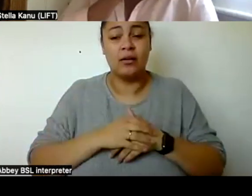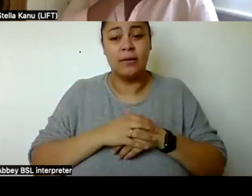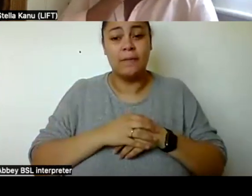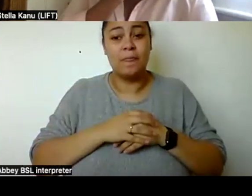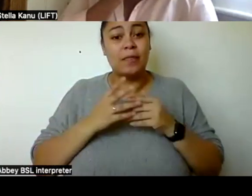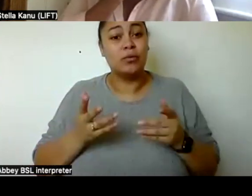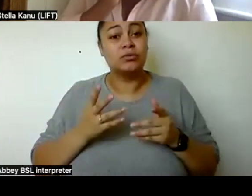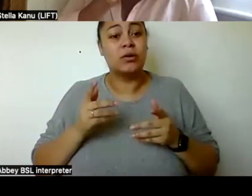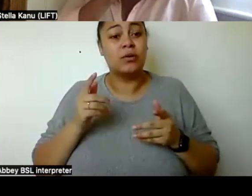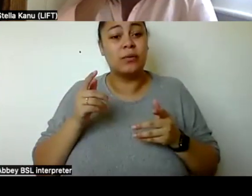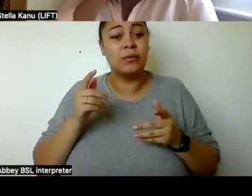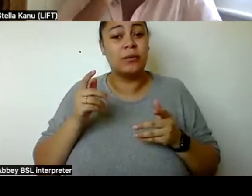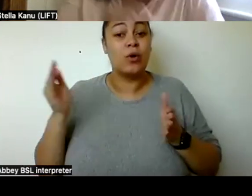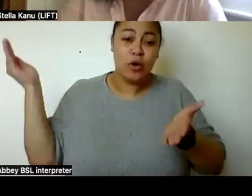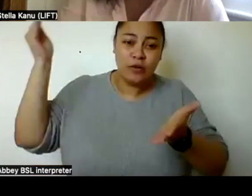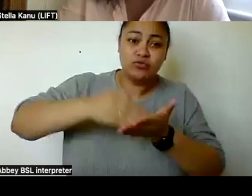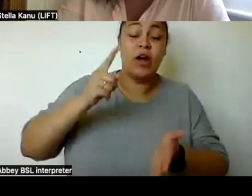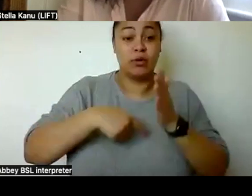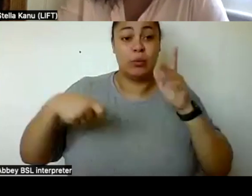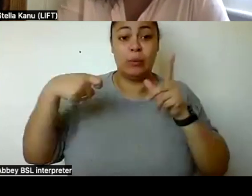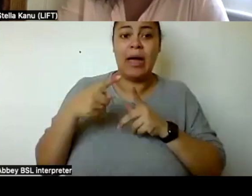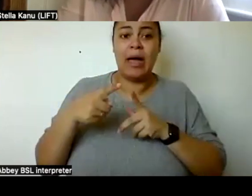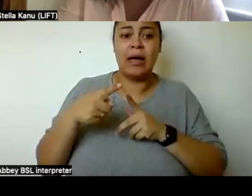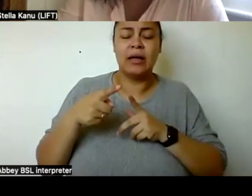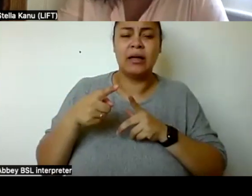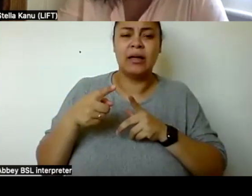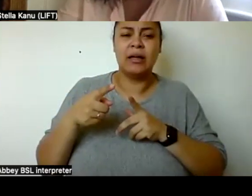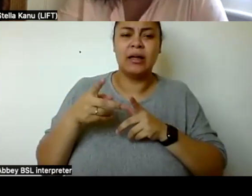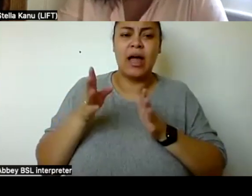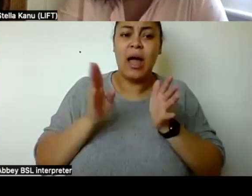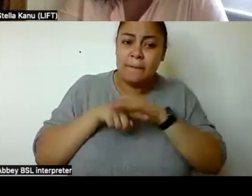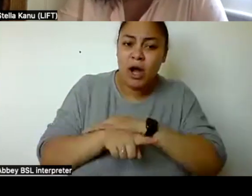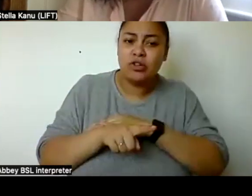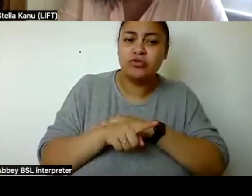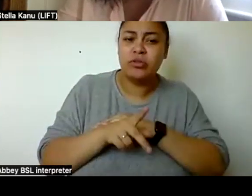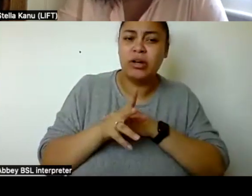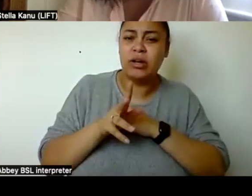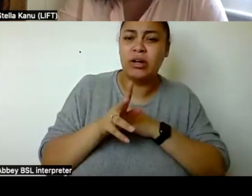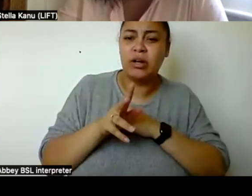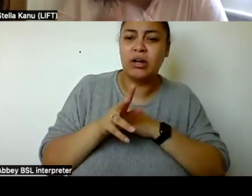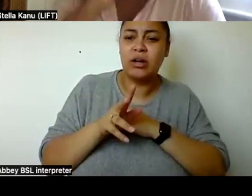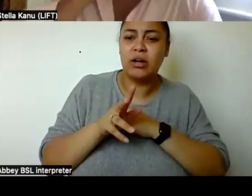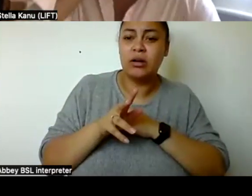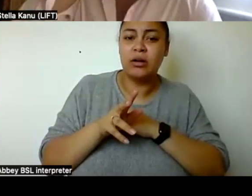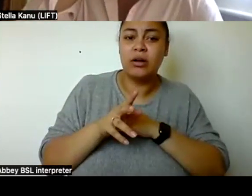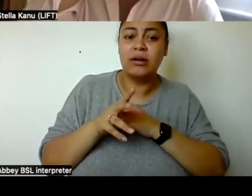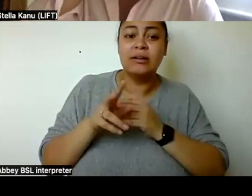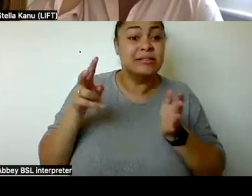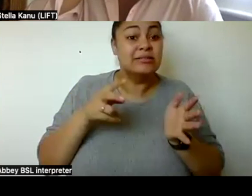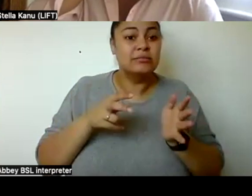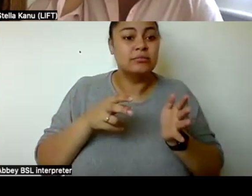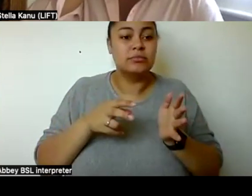also those who've arrived in the UK and have a migrant or a migrant